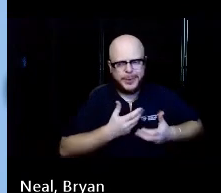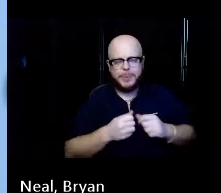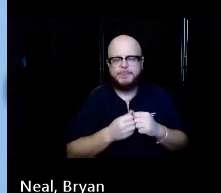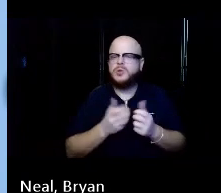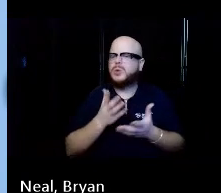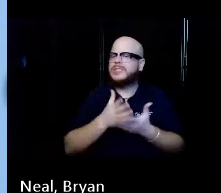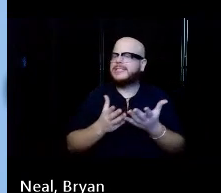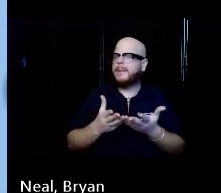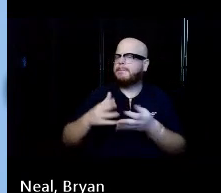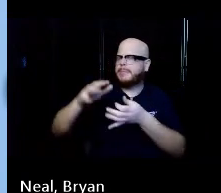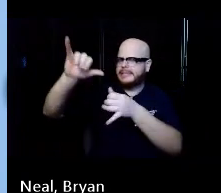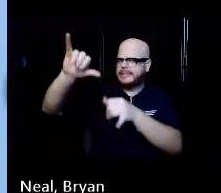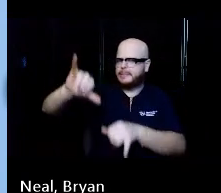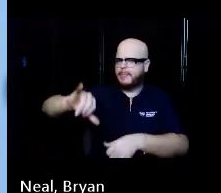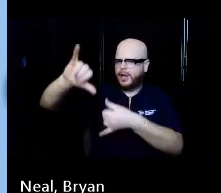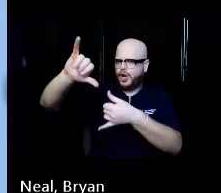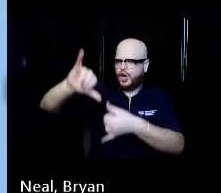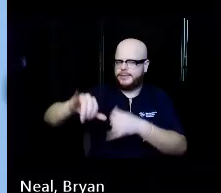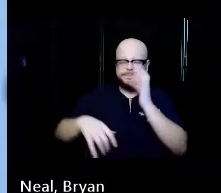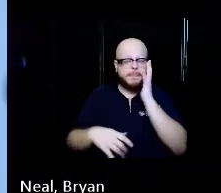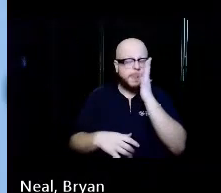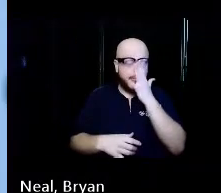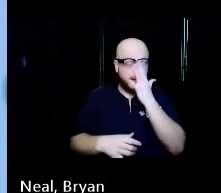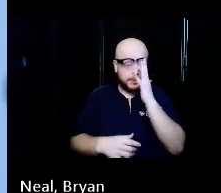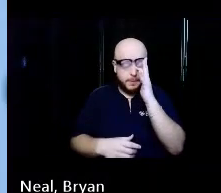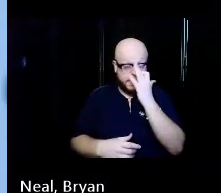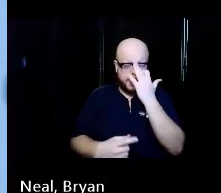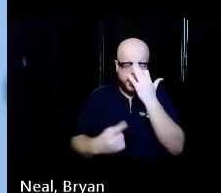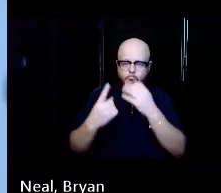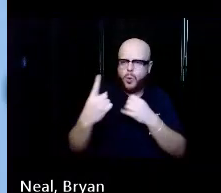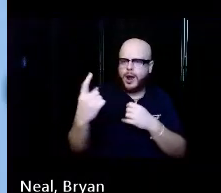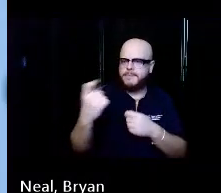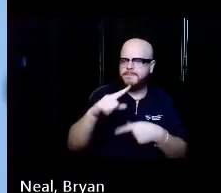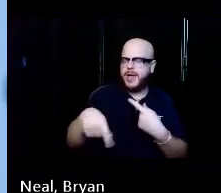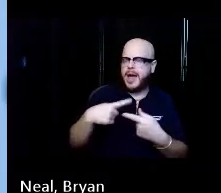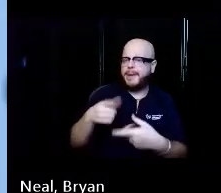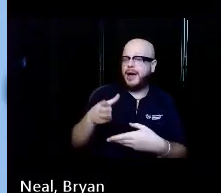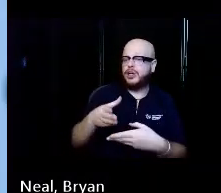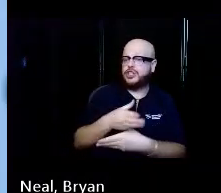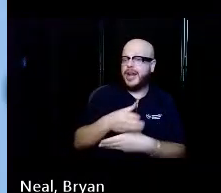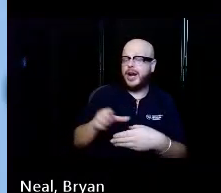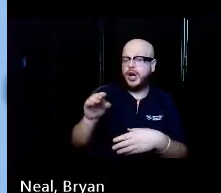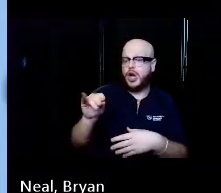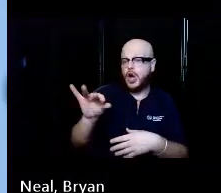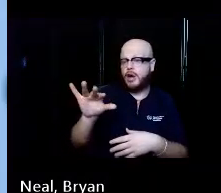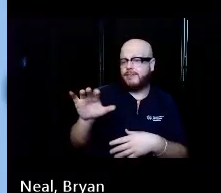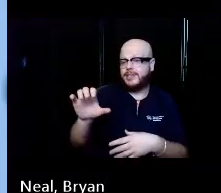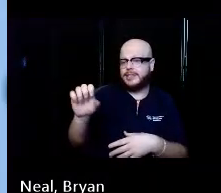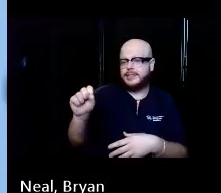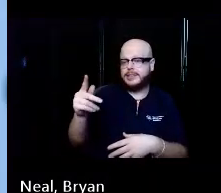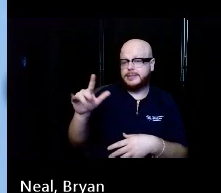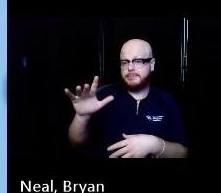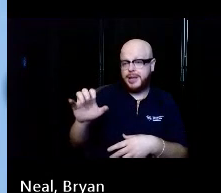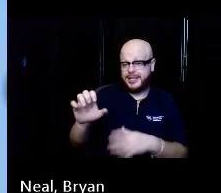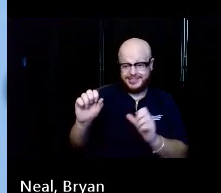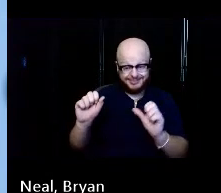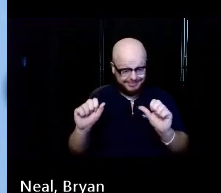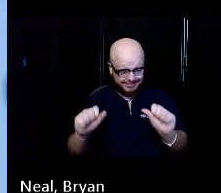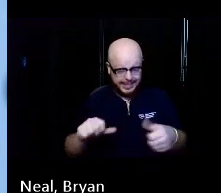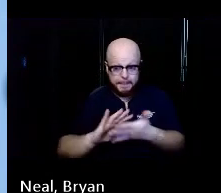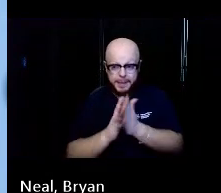question asking about shared office space. And is there a way to make shared office space more accessible for all sorts